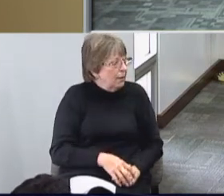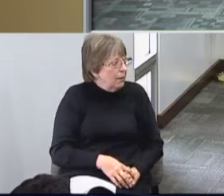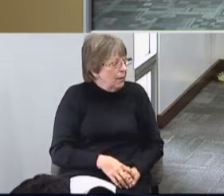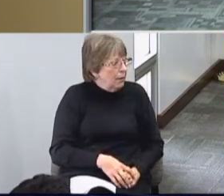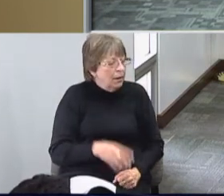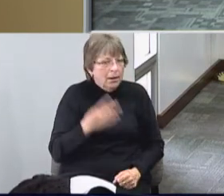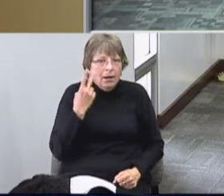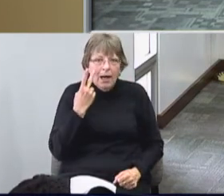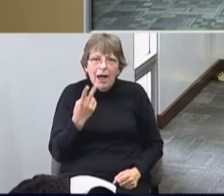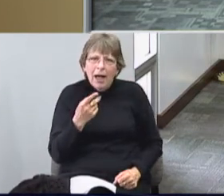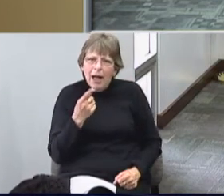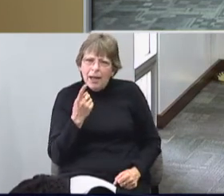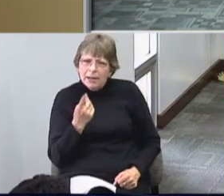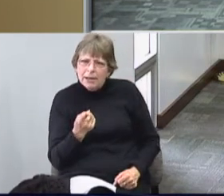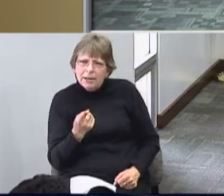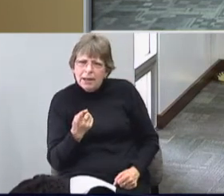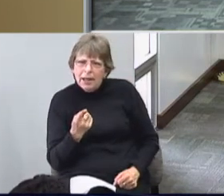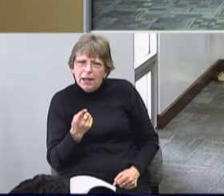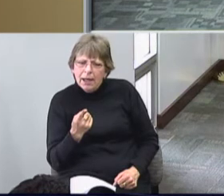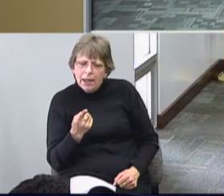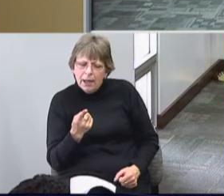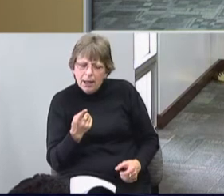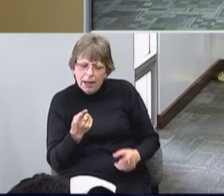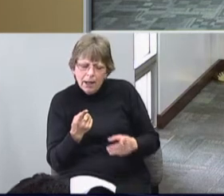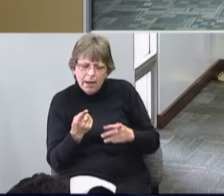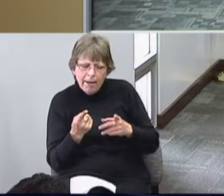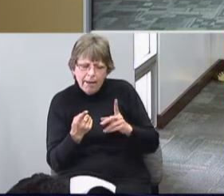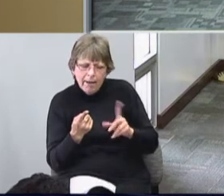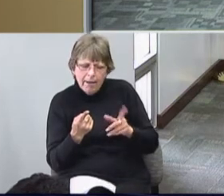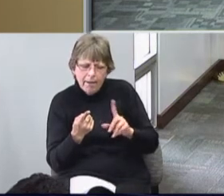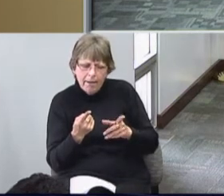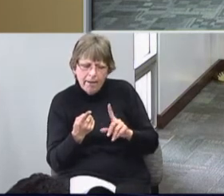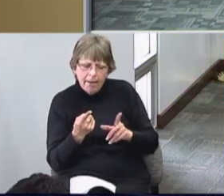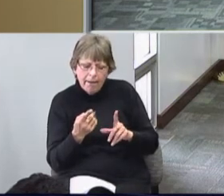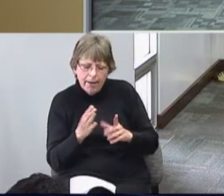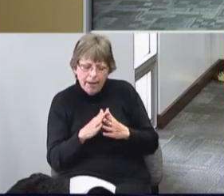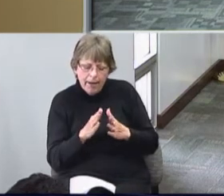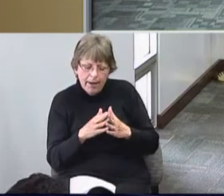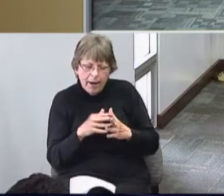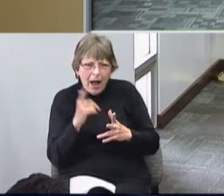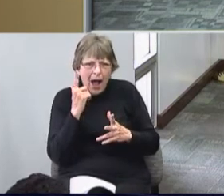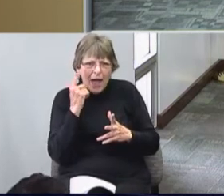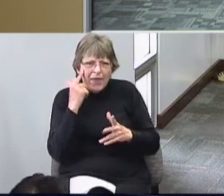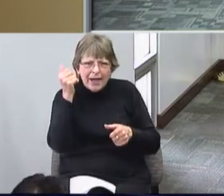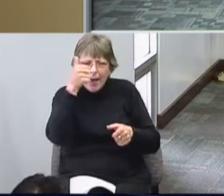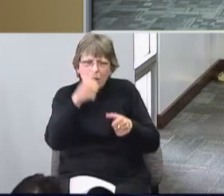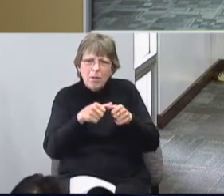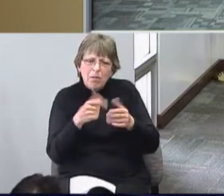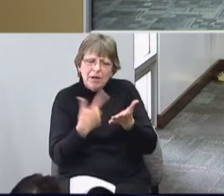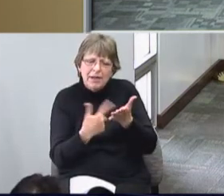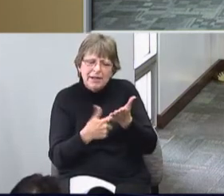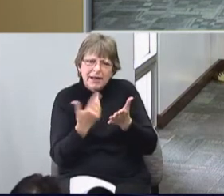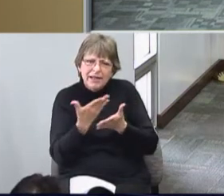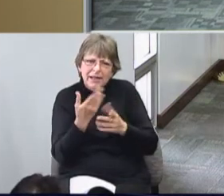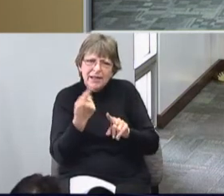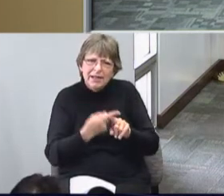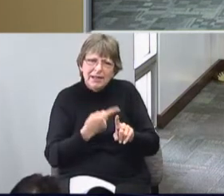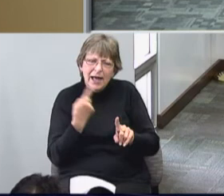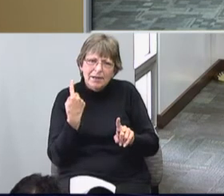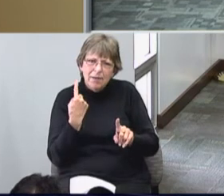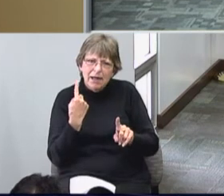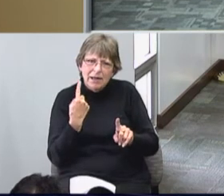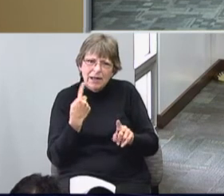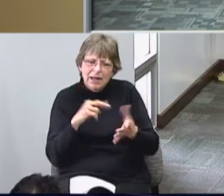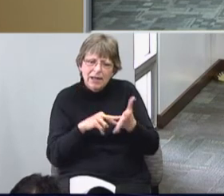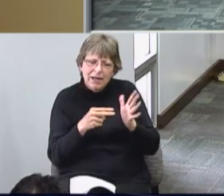I seem to recall in our conversation about this maybe last month that the definition was quite broad.